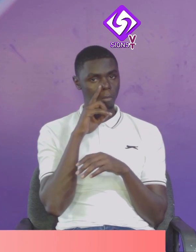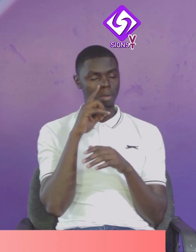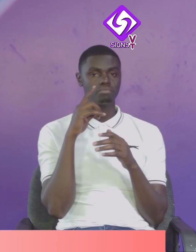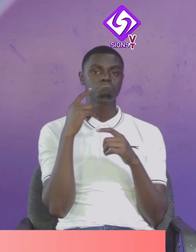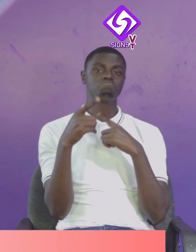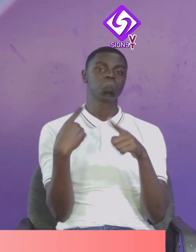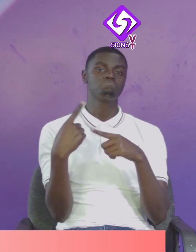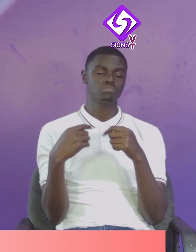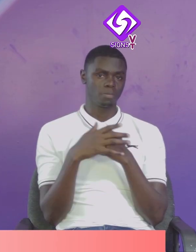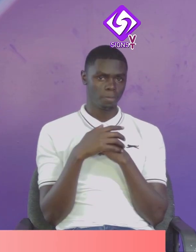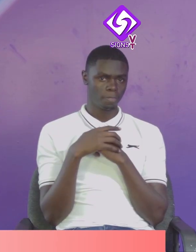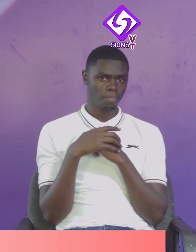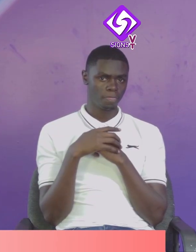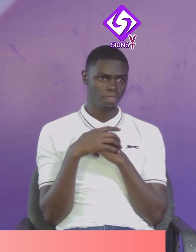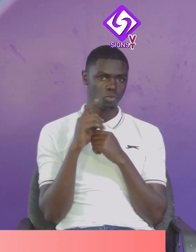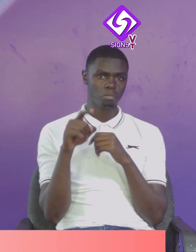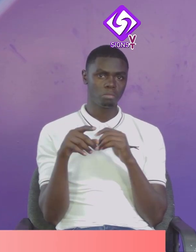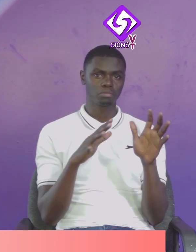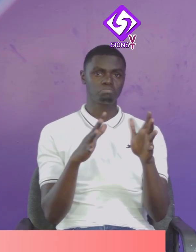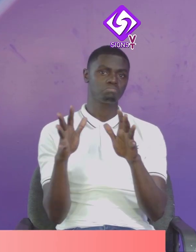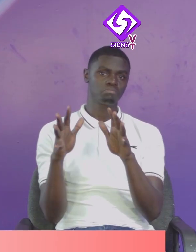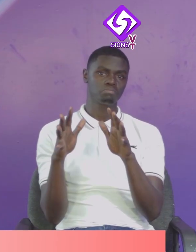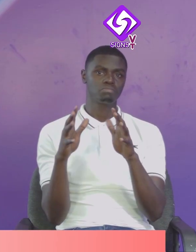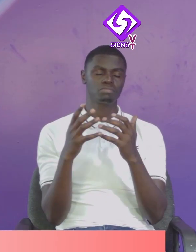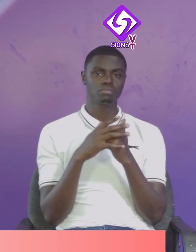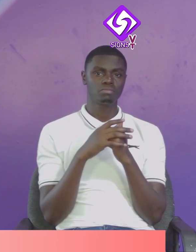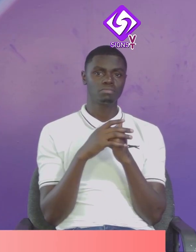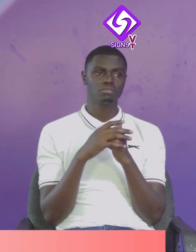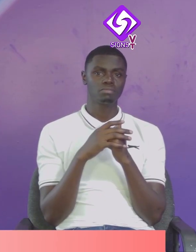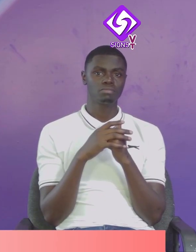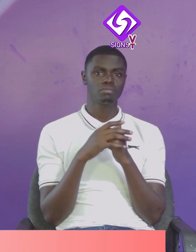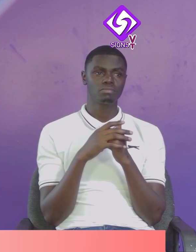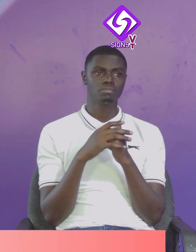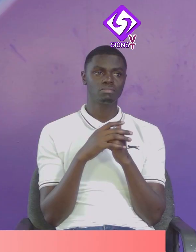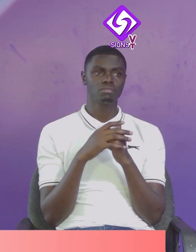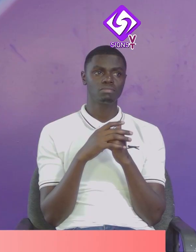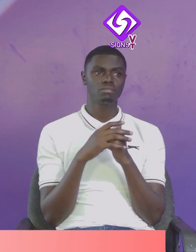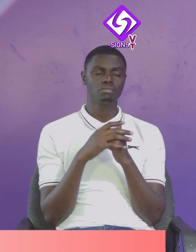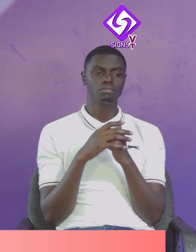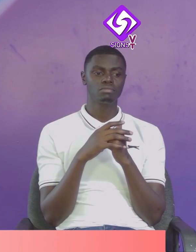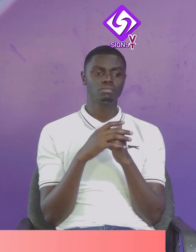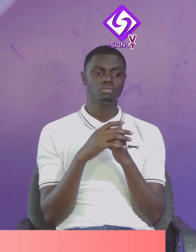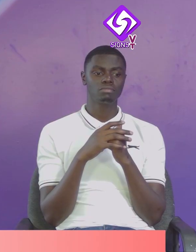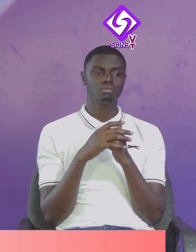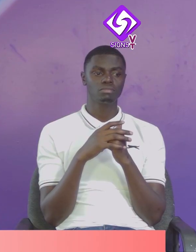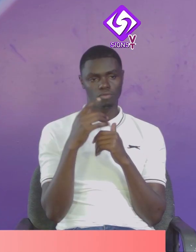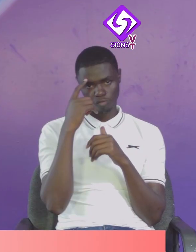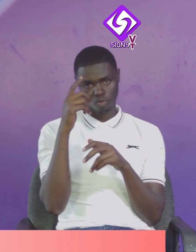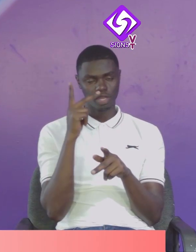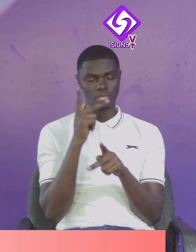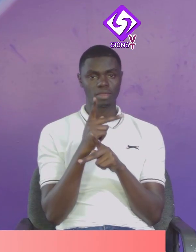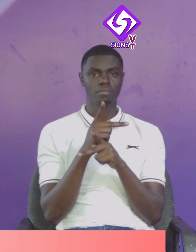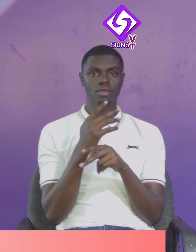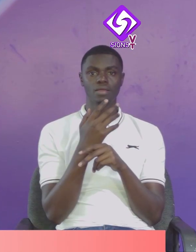have to give credit to the likes of Sofapaka, Nairobi United, Posta Rangers, and Kakamega Homeboys for keeping Gor